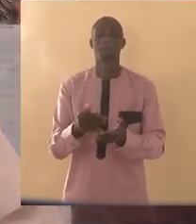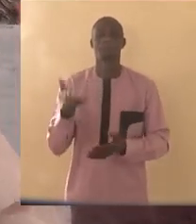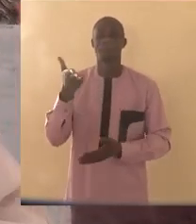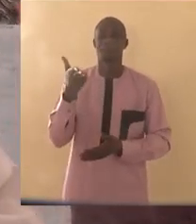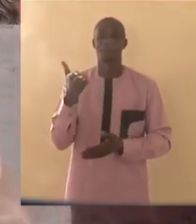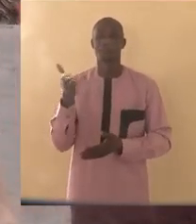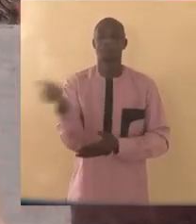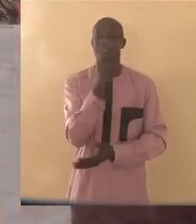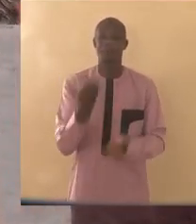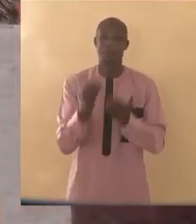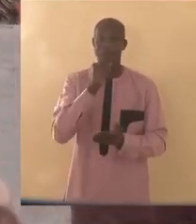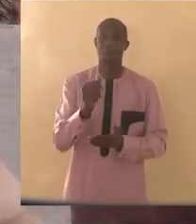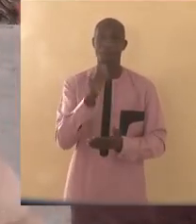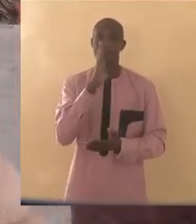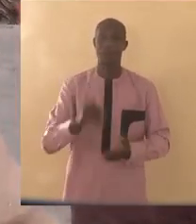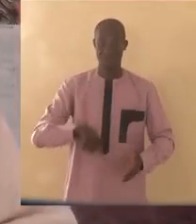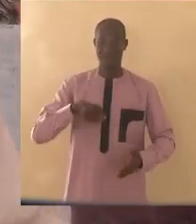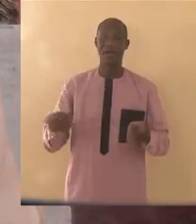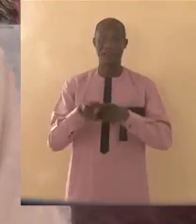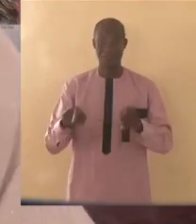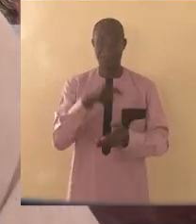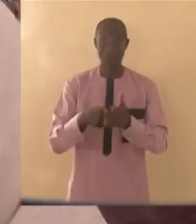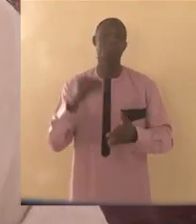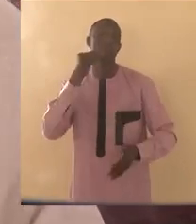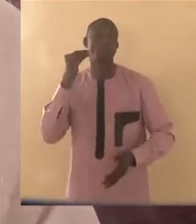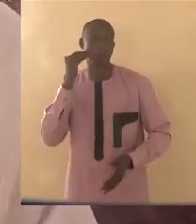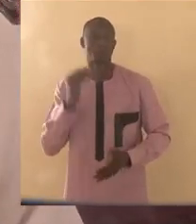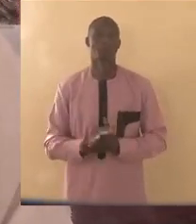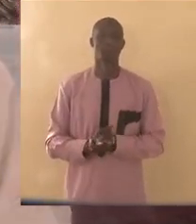They may be living their life as if here is home.